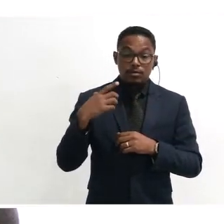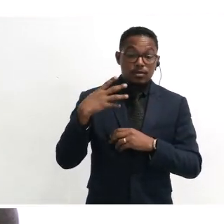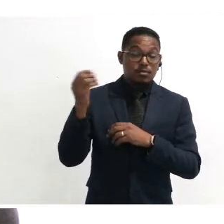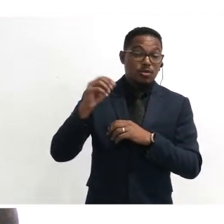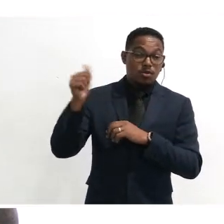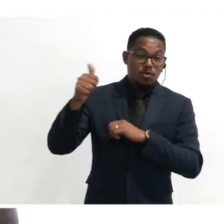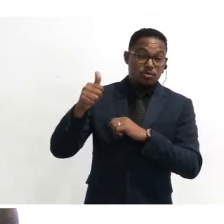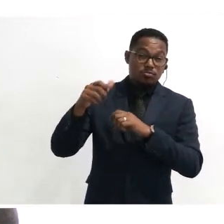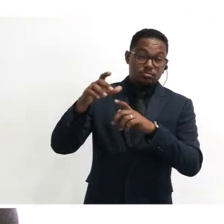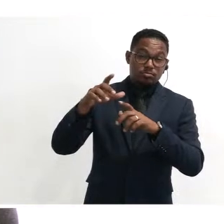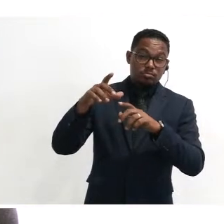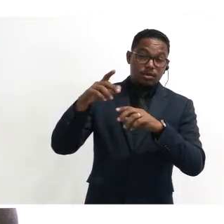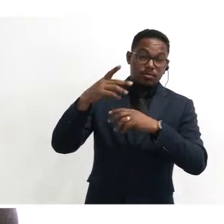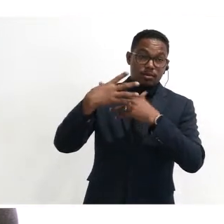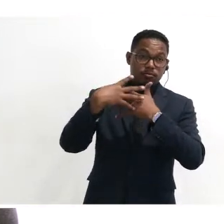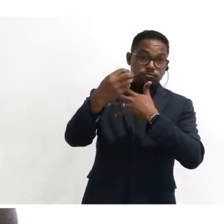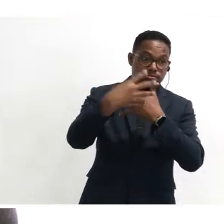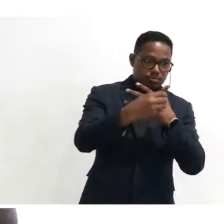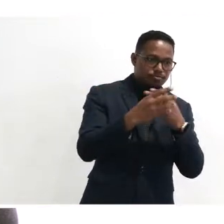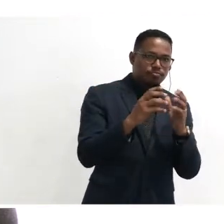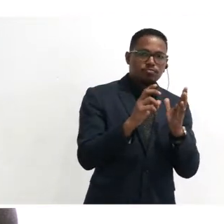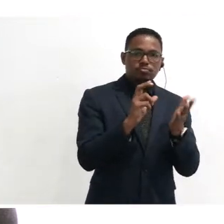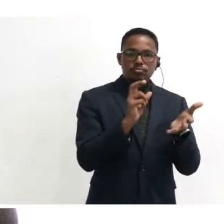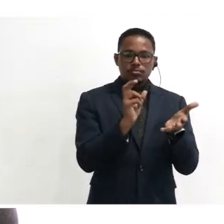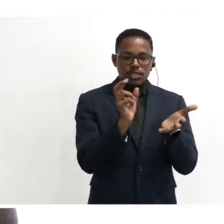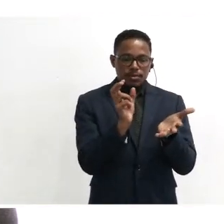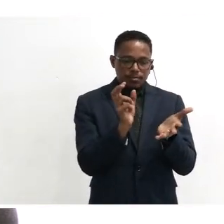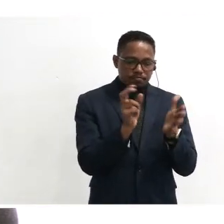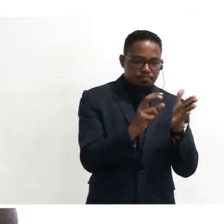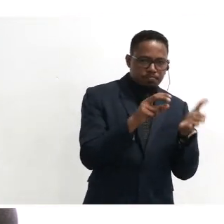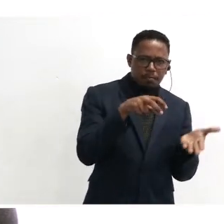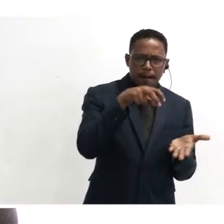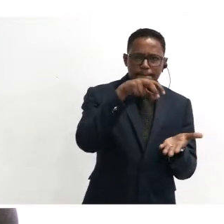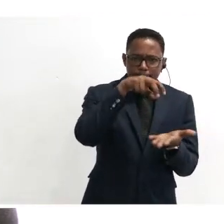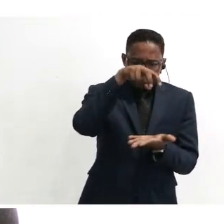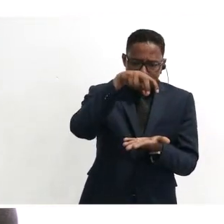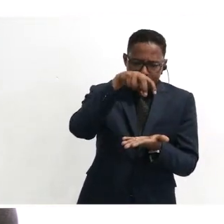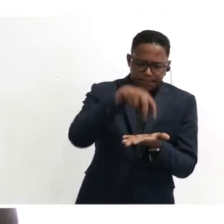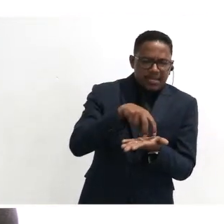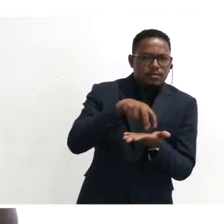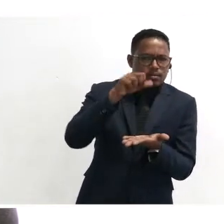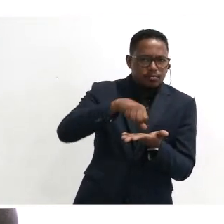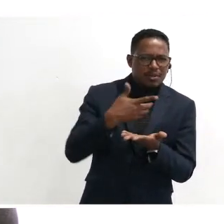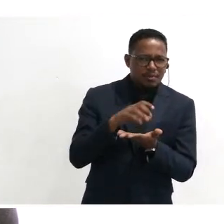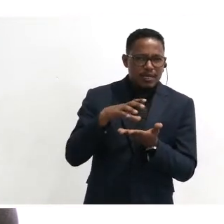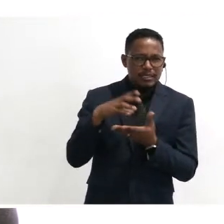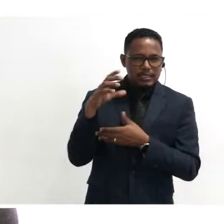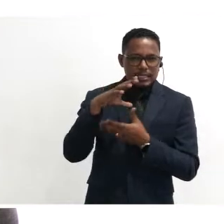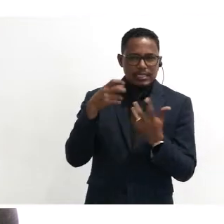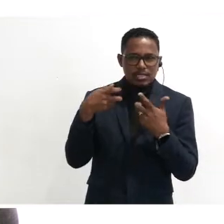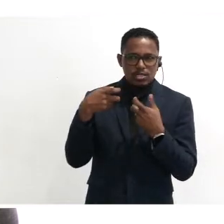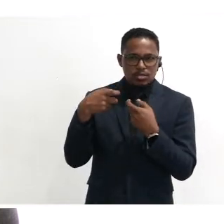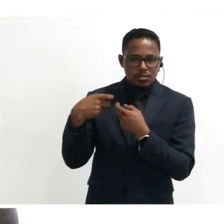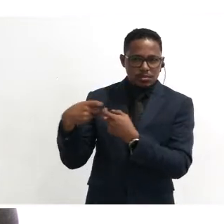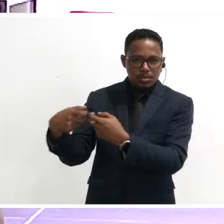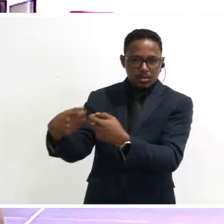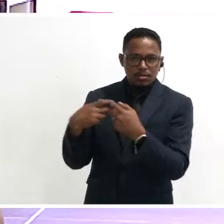the circuit board, and then the heat can transfer into the circuit boards, things like that.